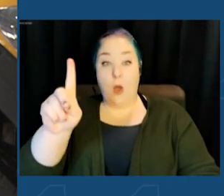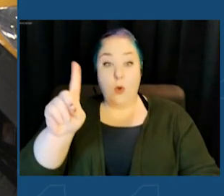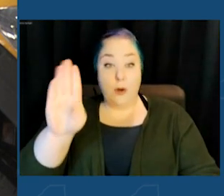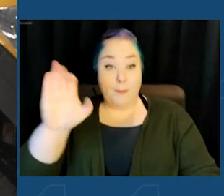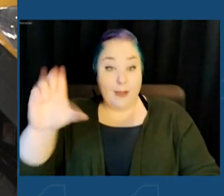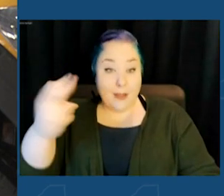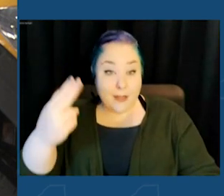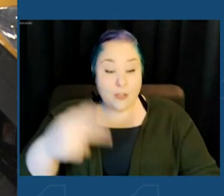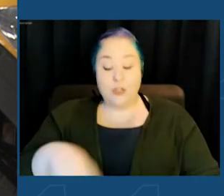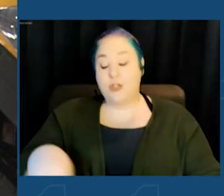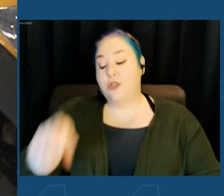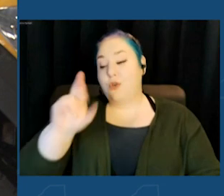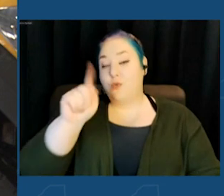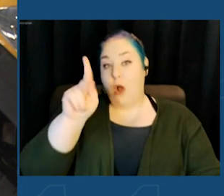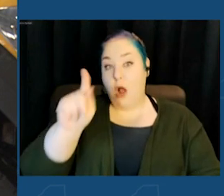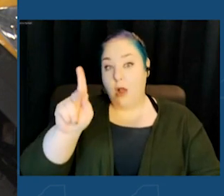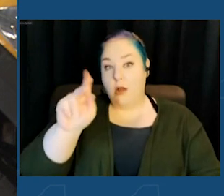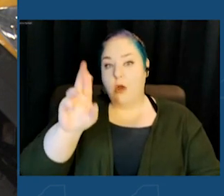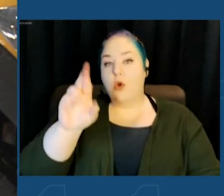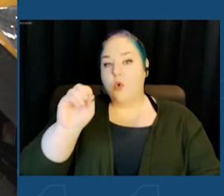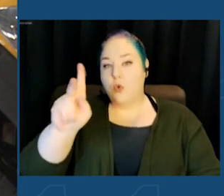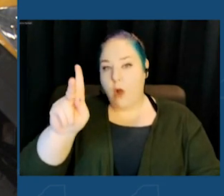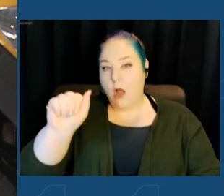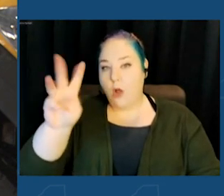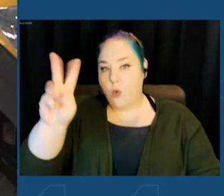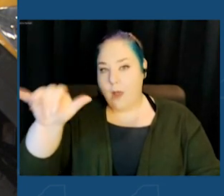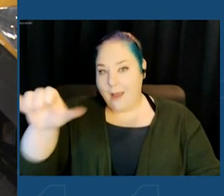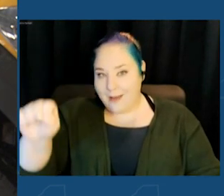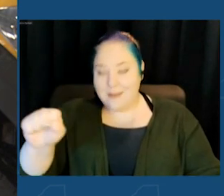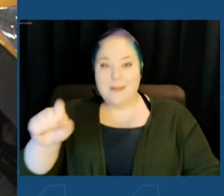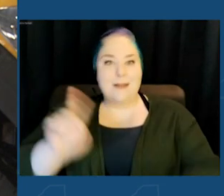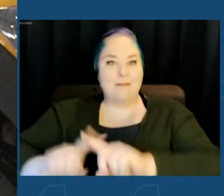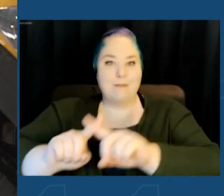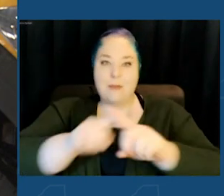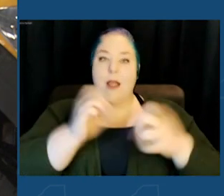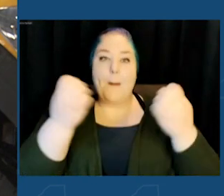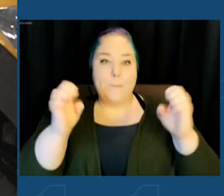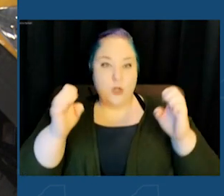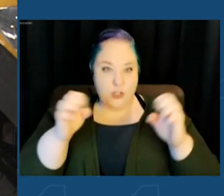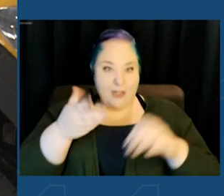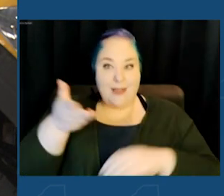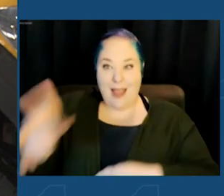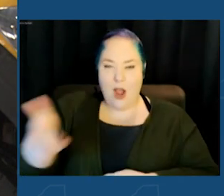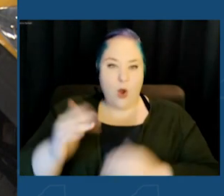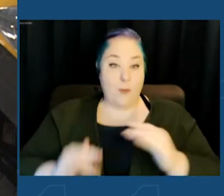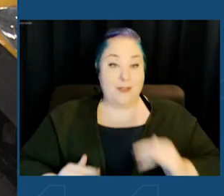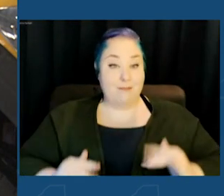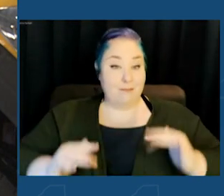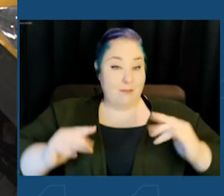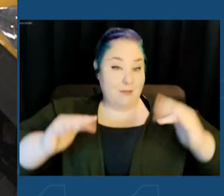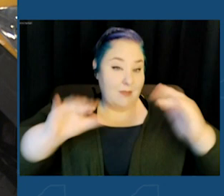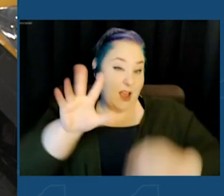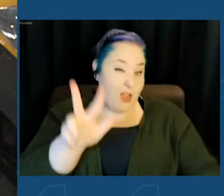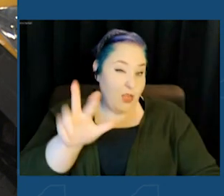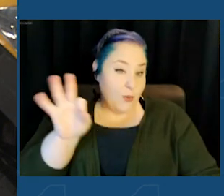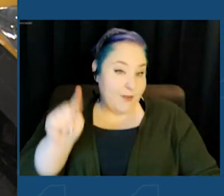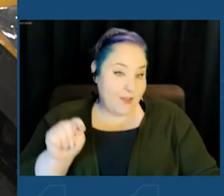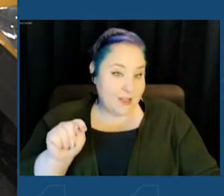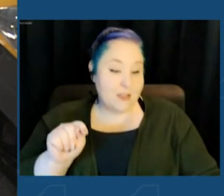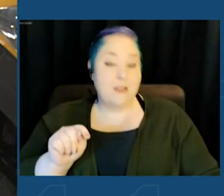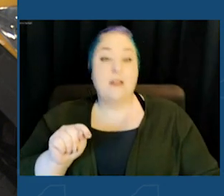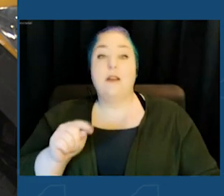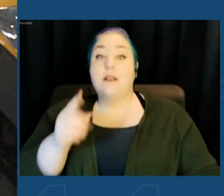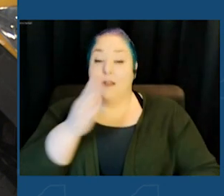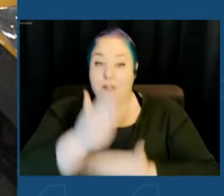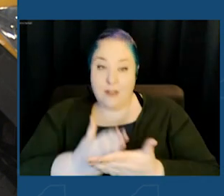Channel and Breezy Point are hit I know that there's emergency crews on the ground the water did go up over three feet there are some reports of floodings and homes and